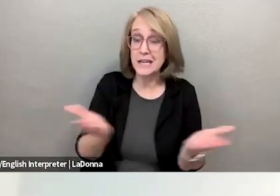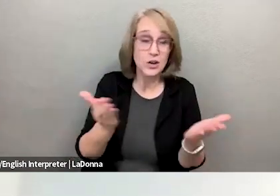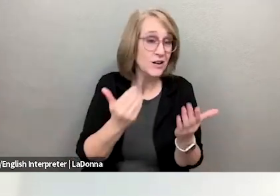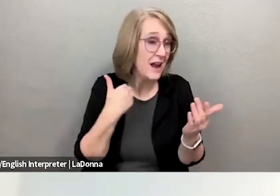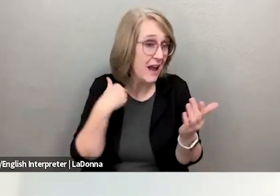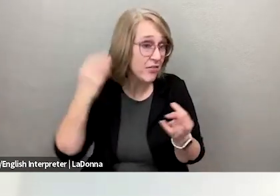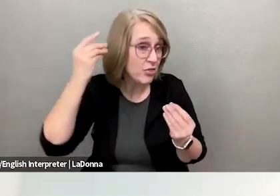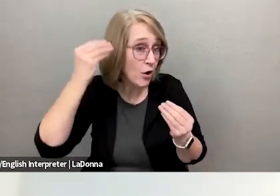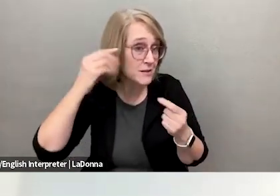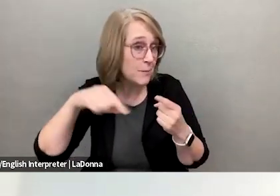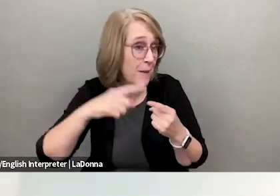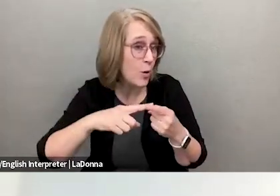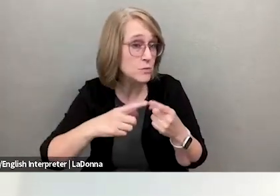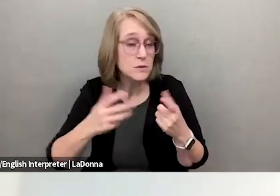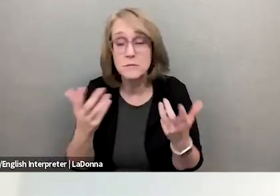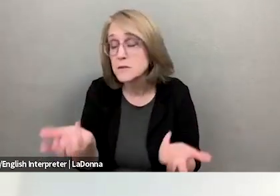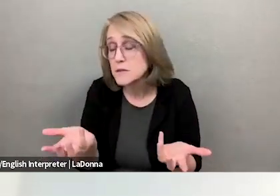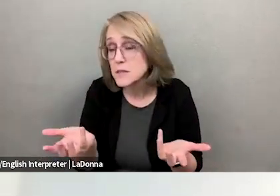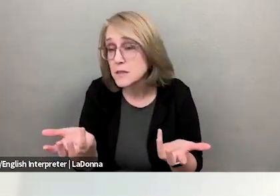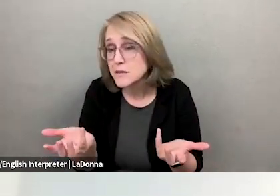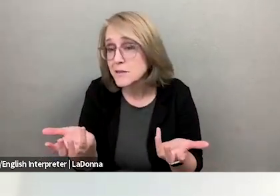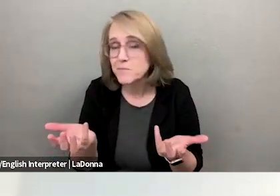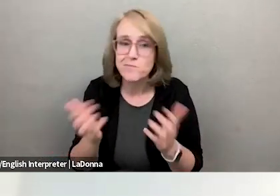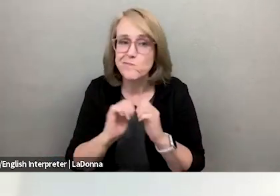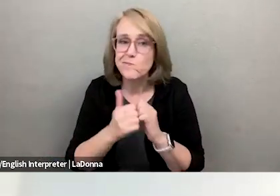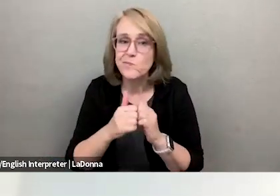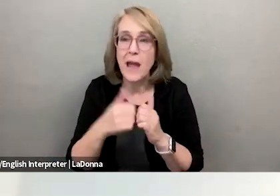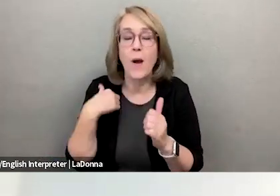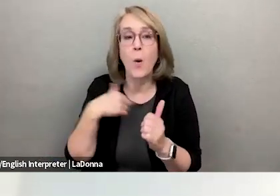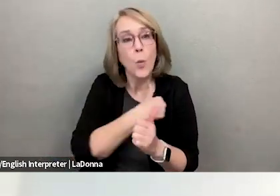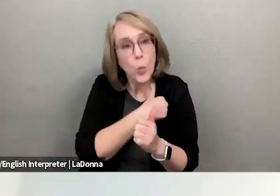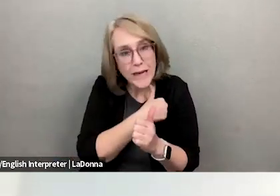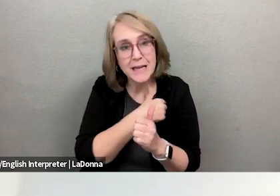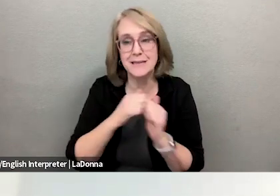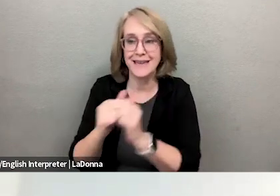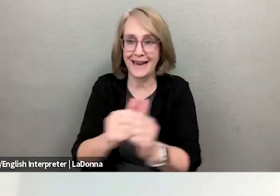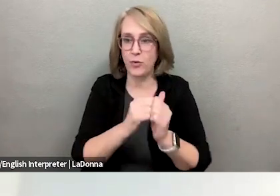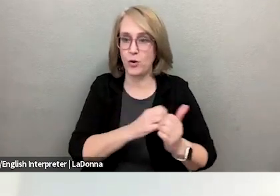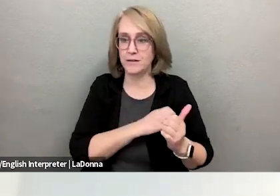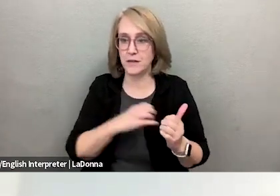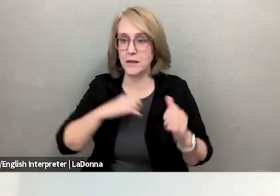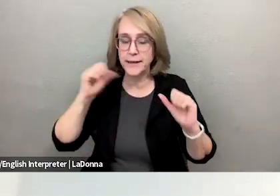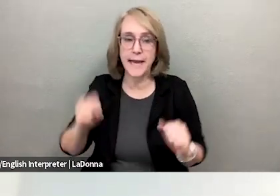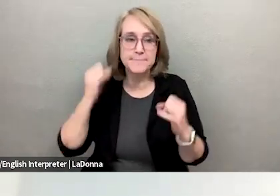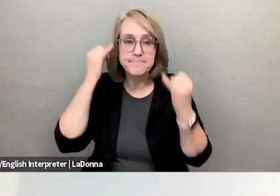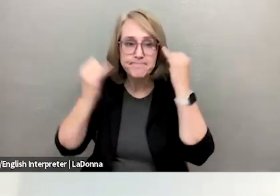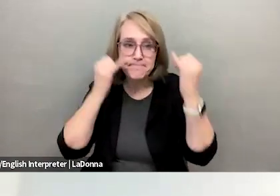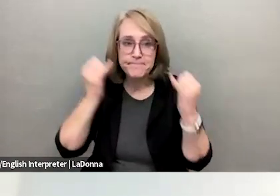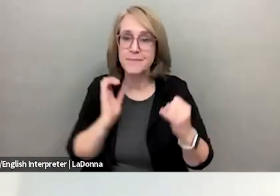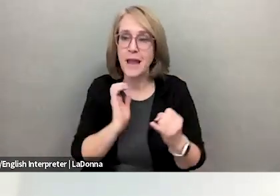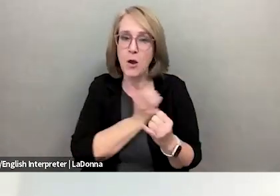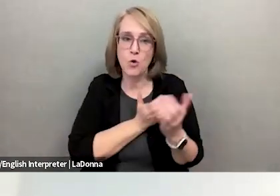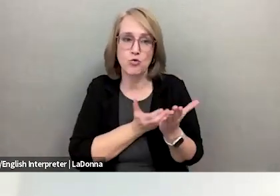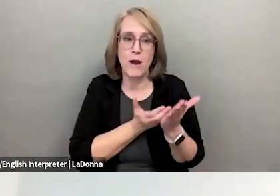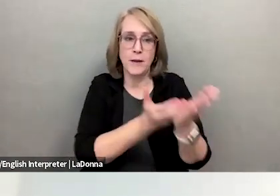have thoughts on, you know, how we as a council can formulate our